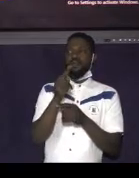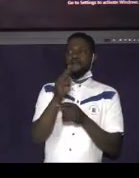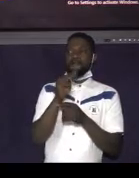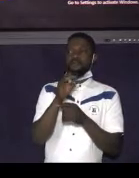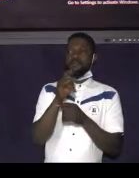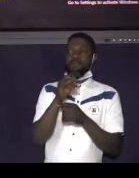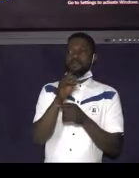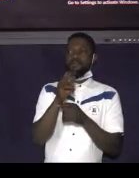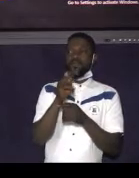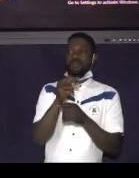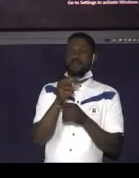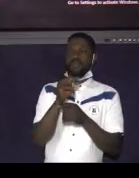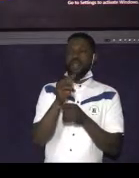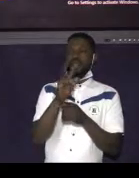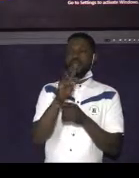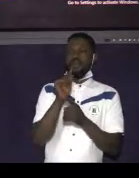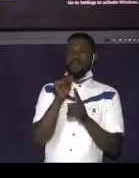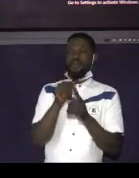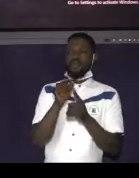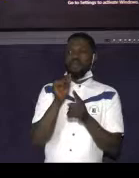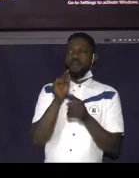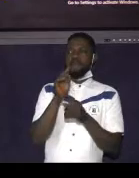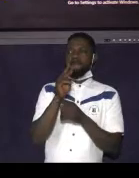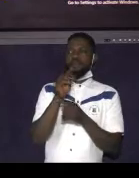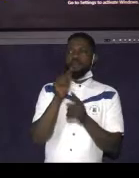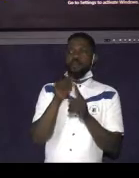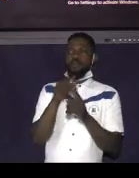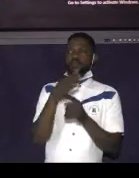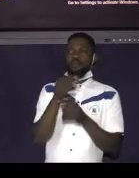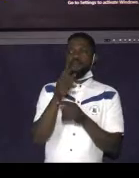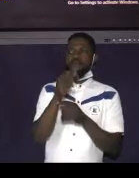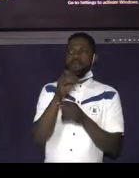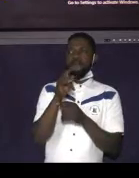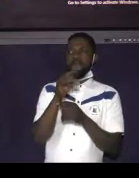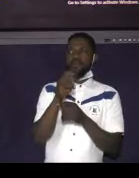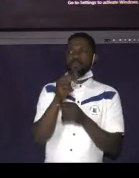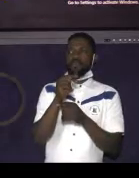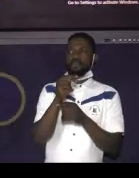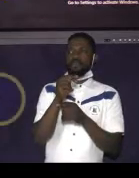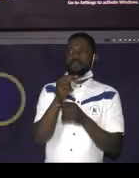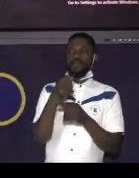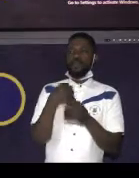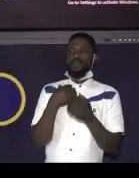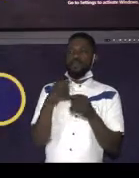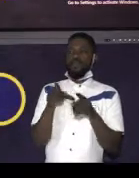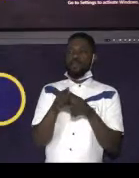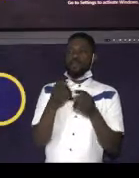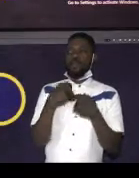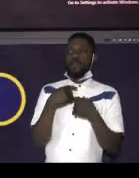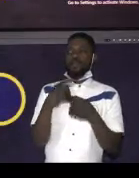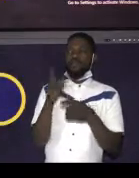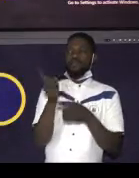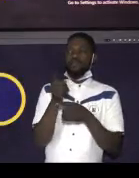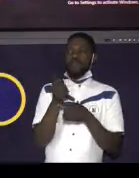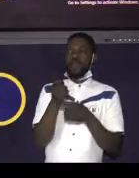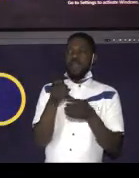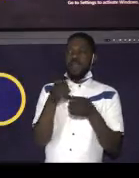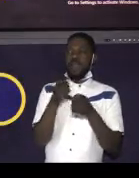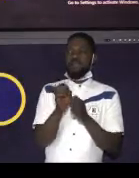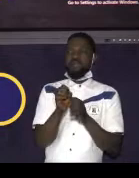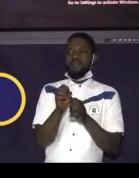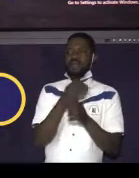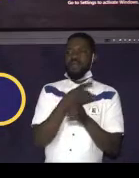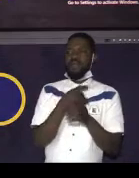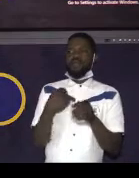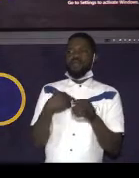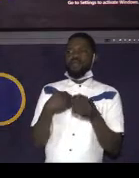That's we have 3 points. Point of motion, that's fulcrum. And we also have effort, that's another position. And we also